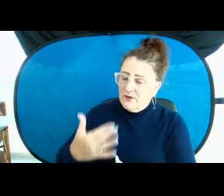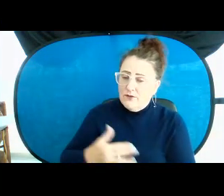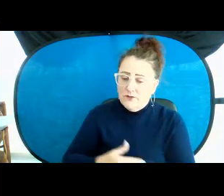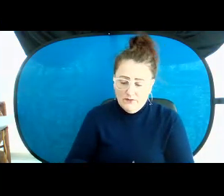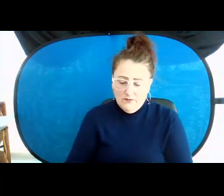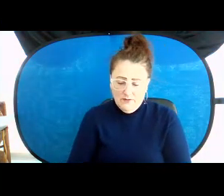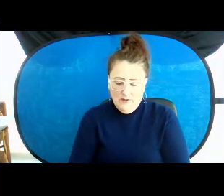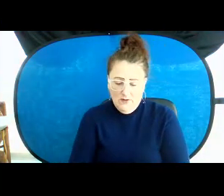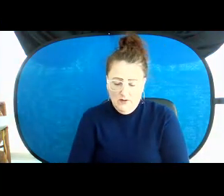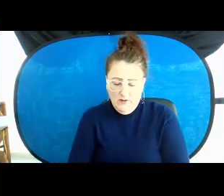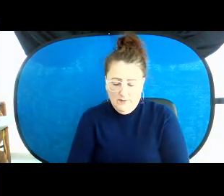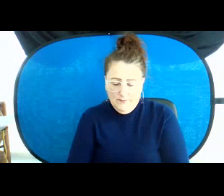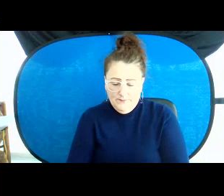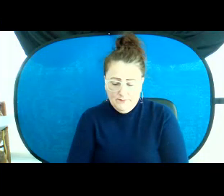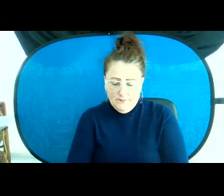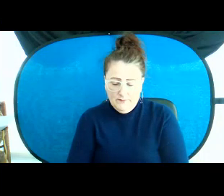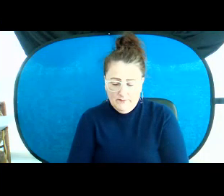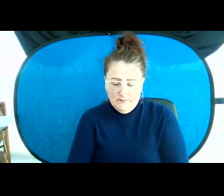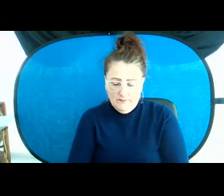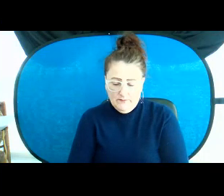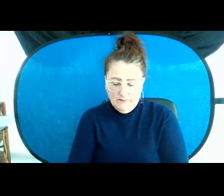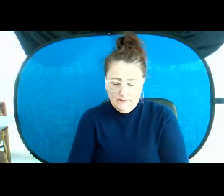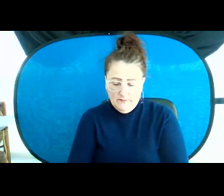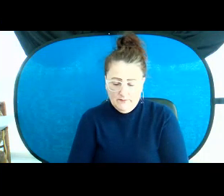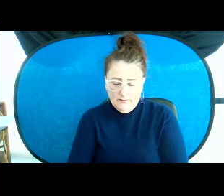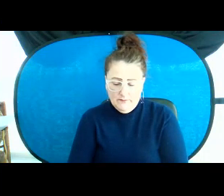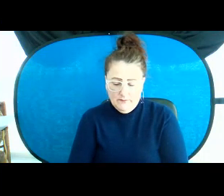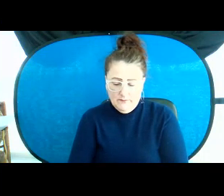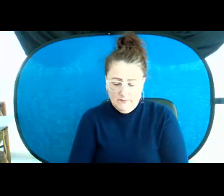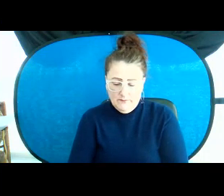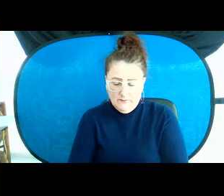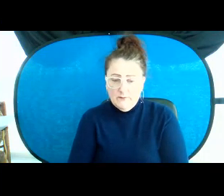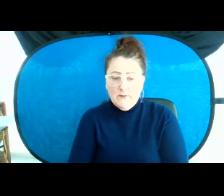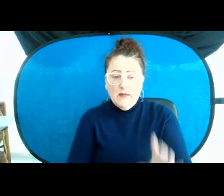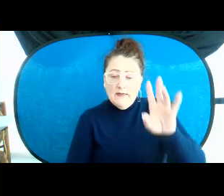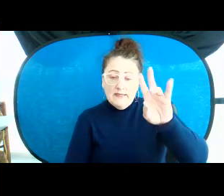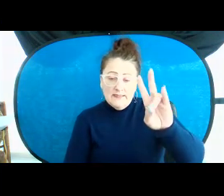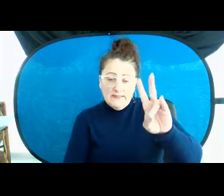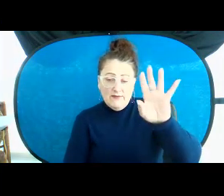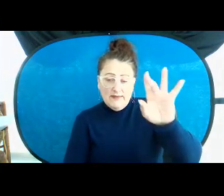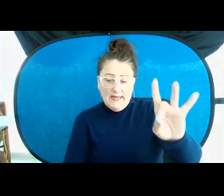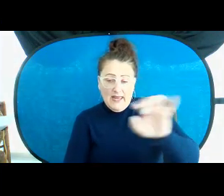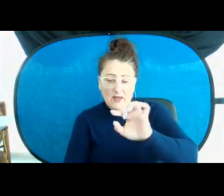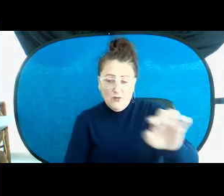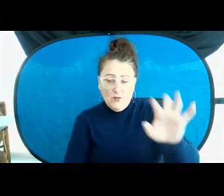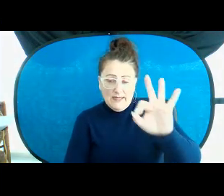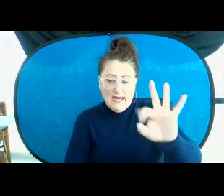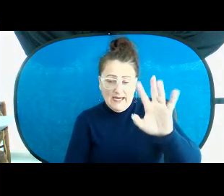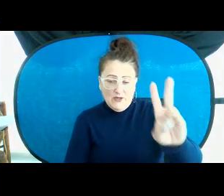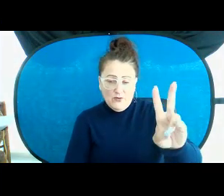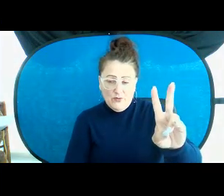right. Let's move on to items 78 through 92. Tim.